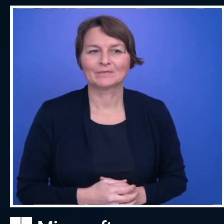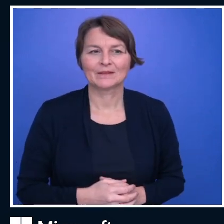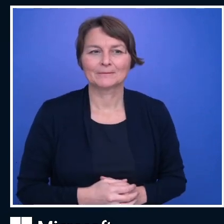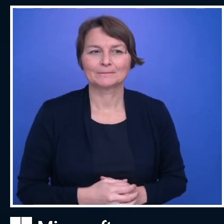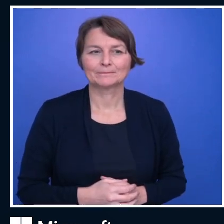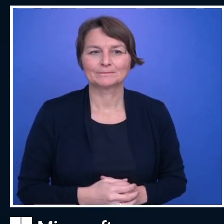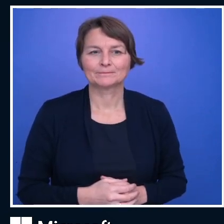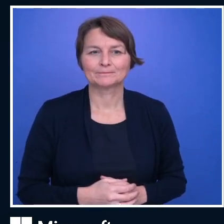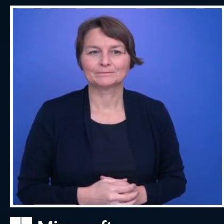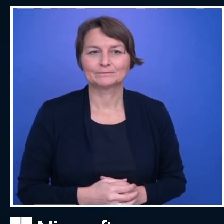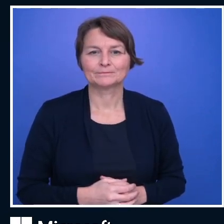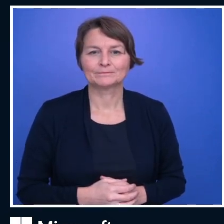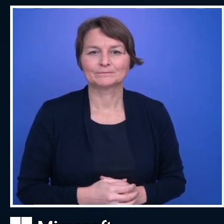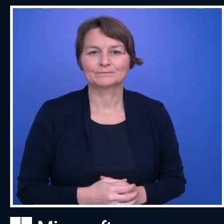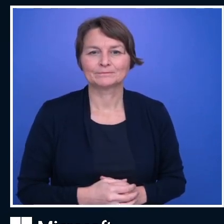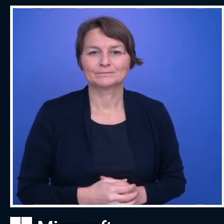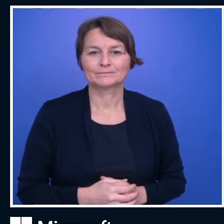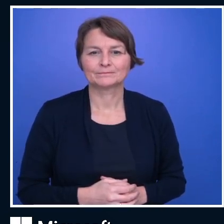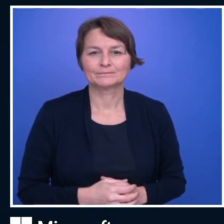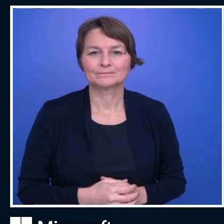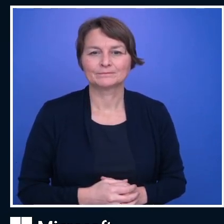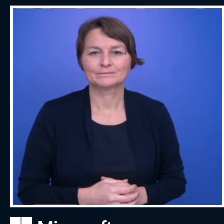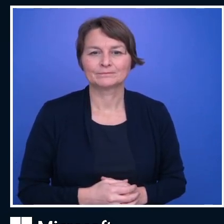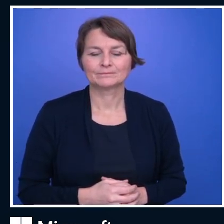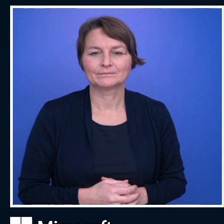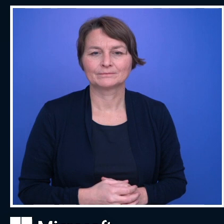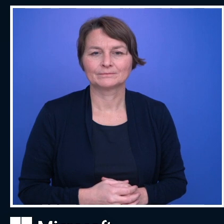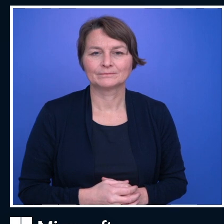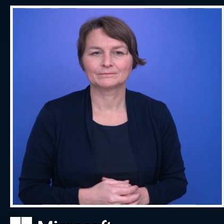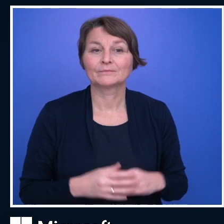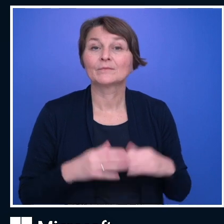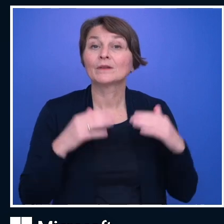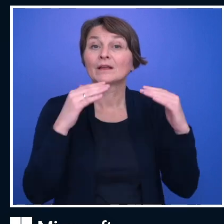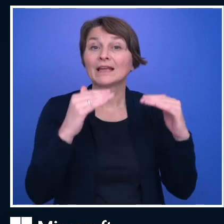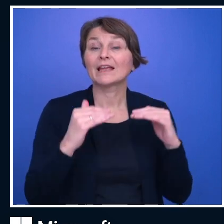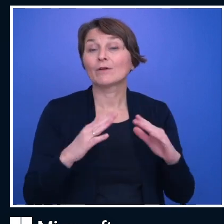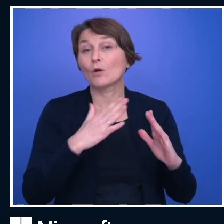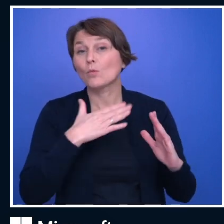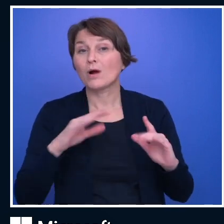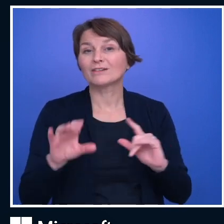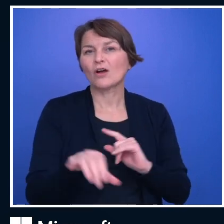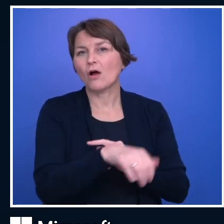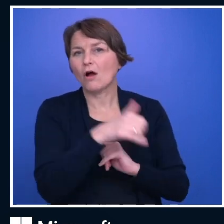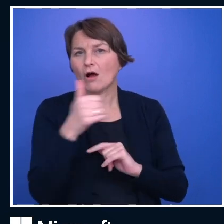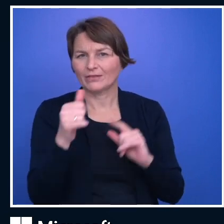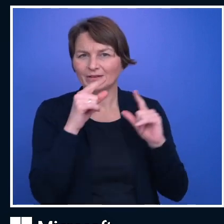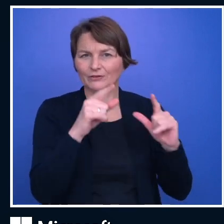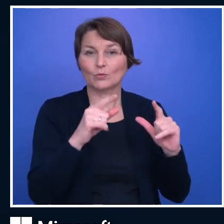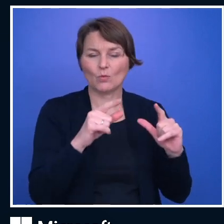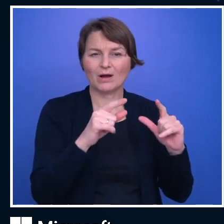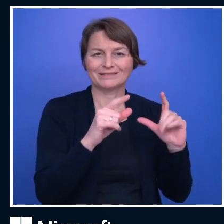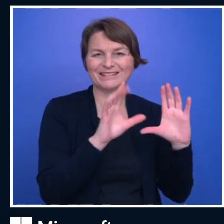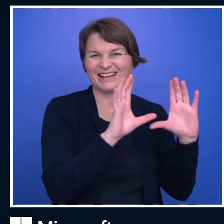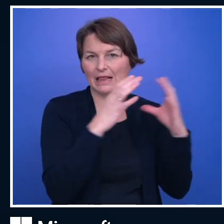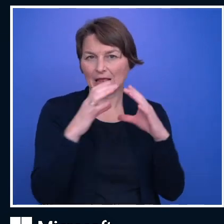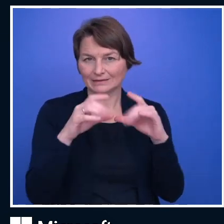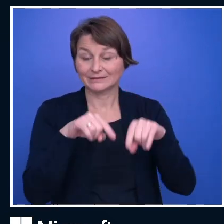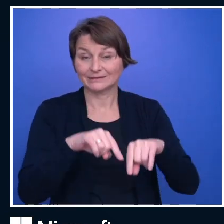x epsilon into either omega 1 class, omega 2 class, or omega 3 class. Again, we take the value of k as 5 in this case as